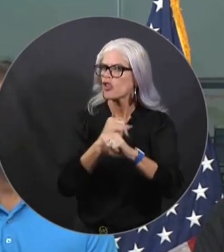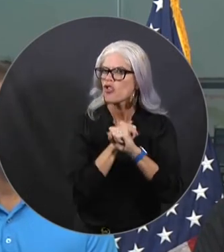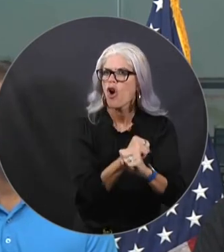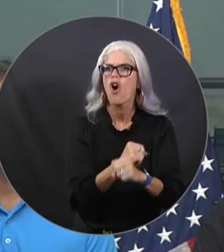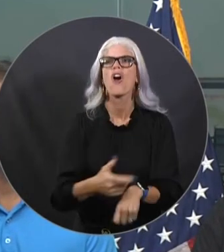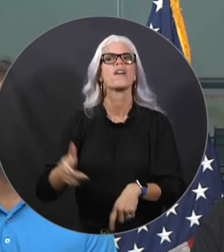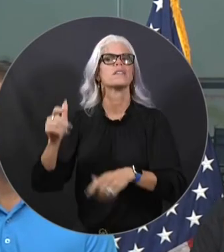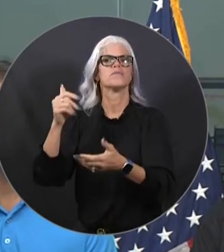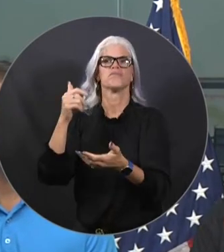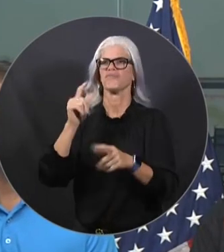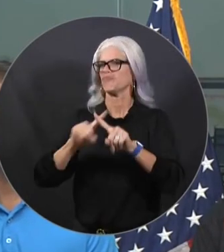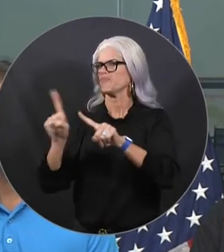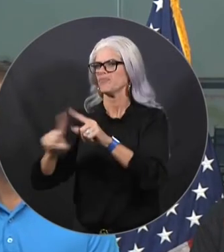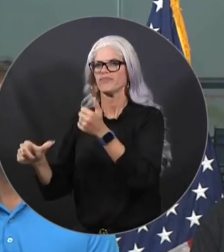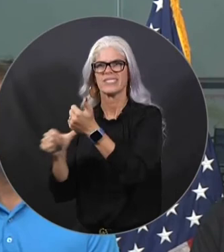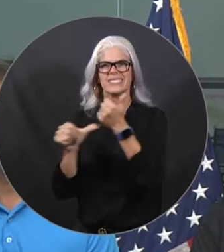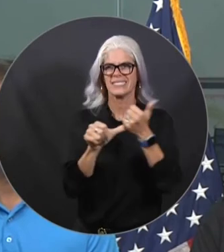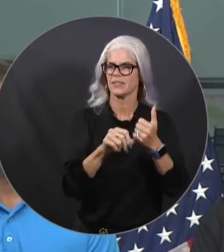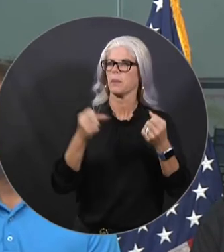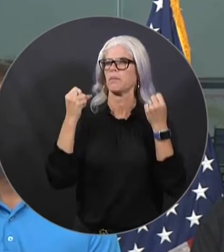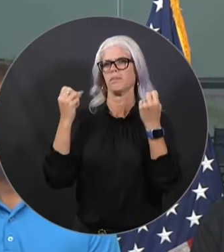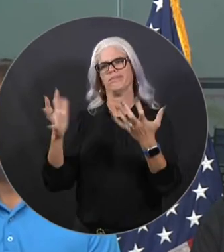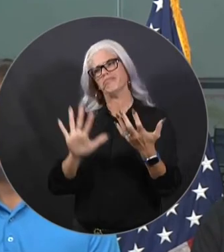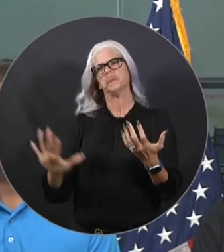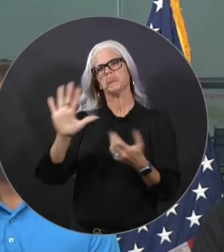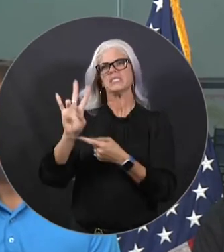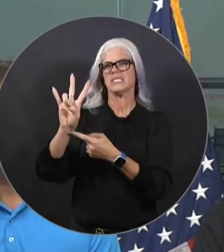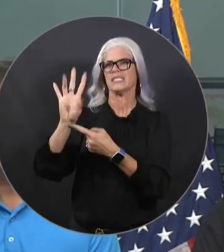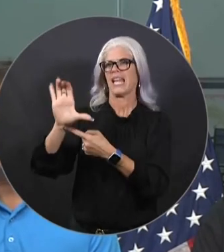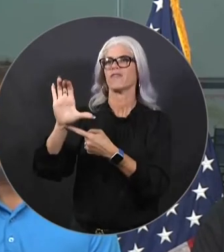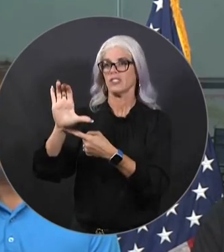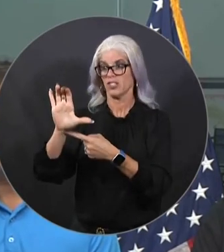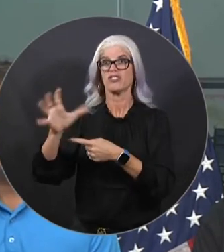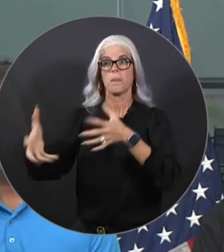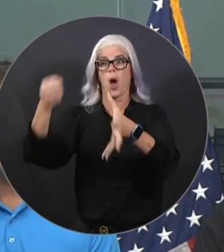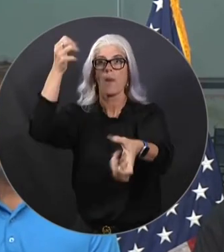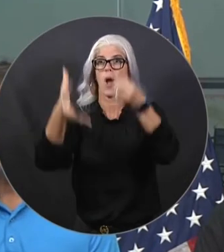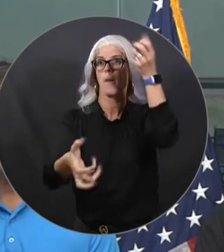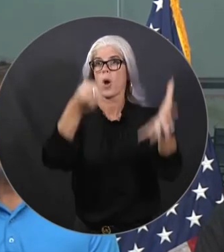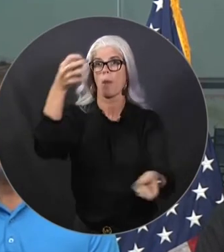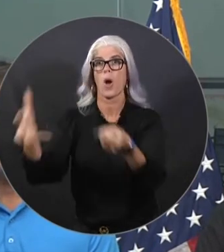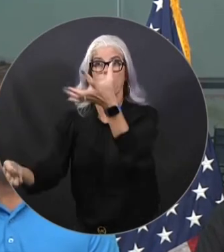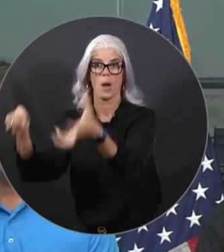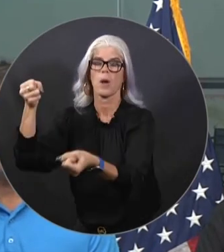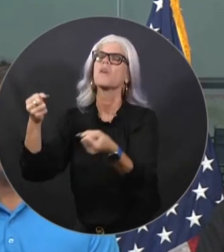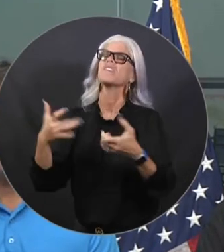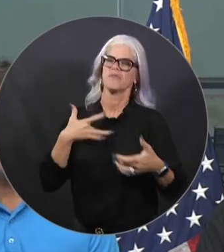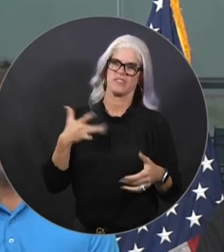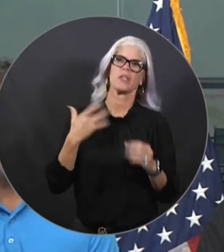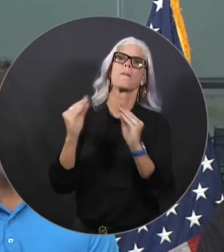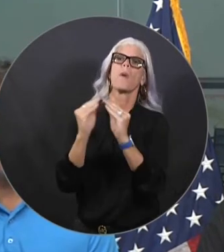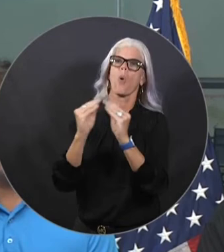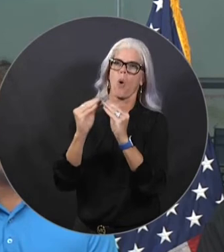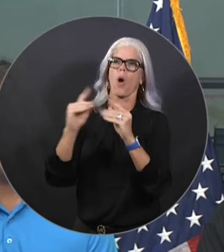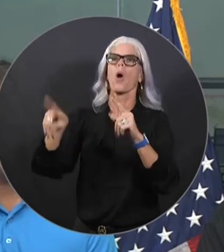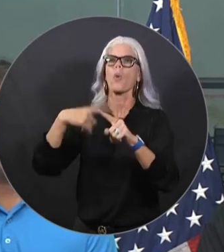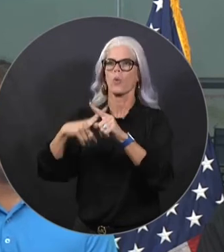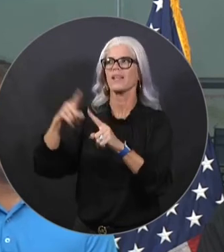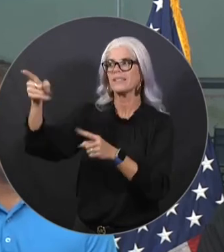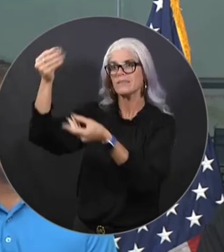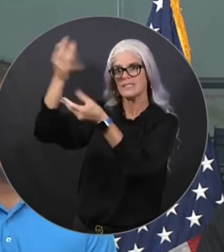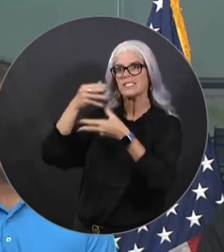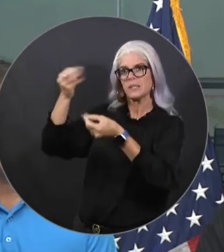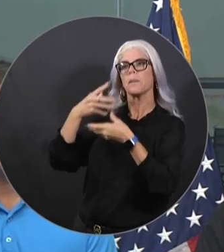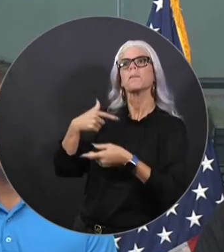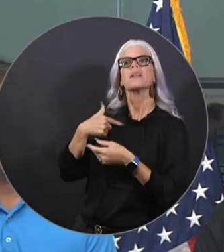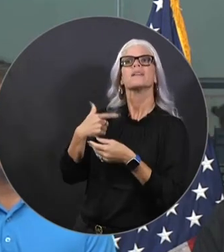700 confirmed rescues, and there's likely many more than that that will be confirmed as more data comes in. People have been rescued from